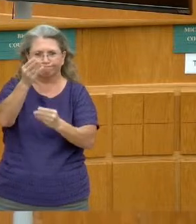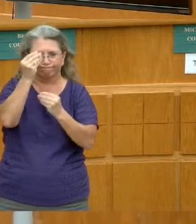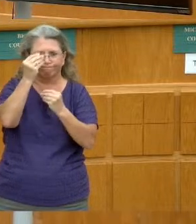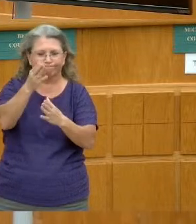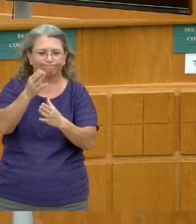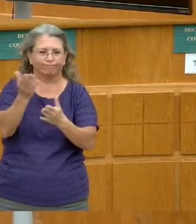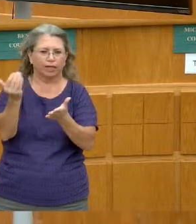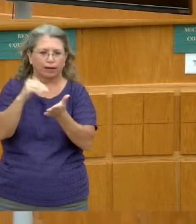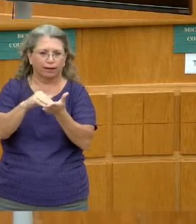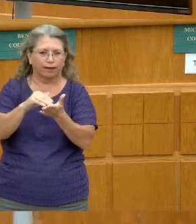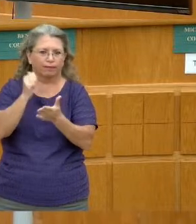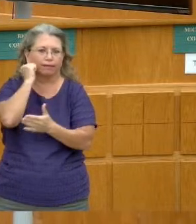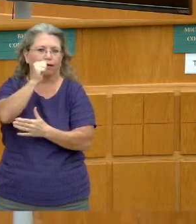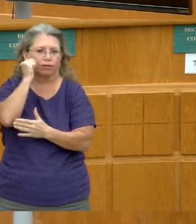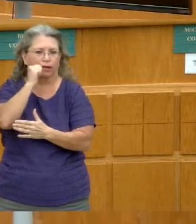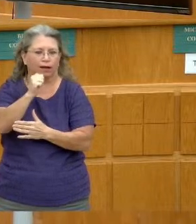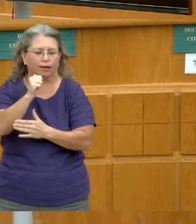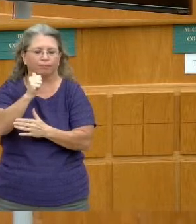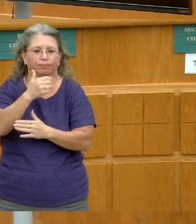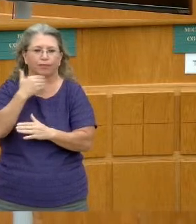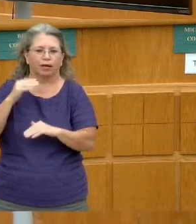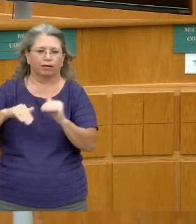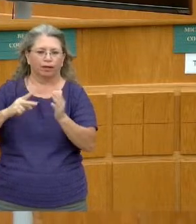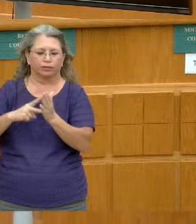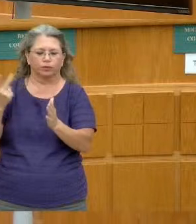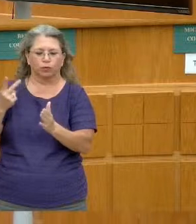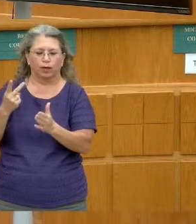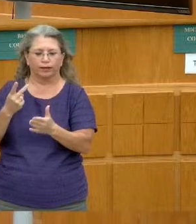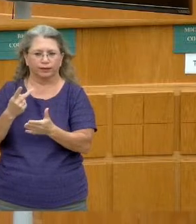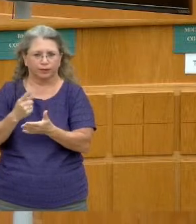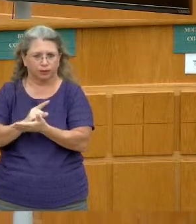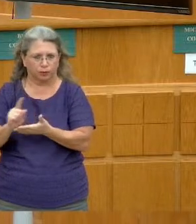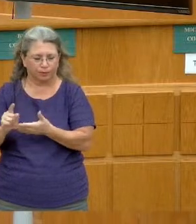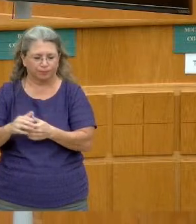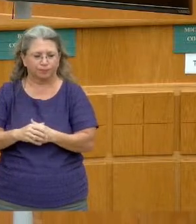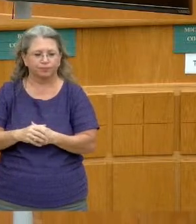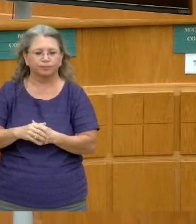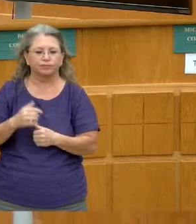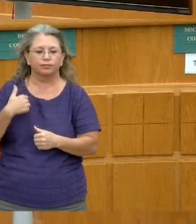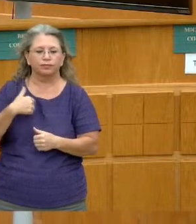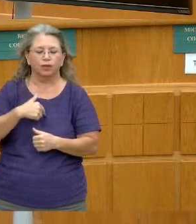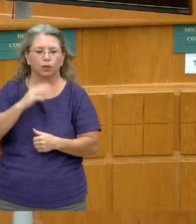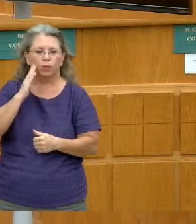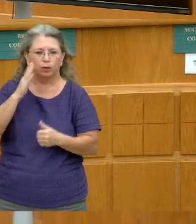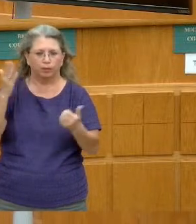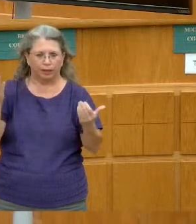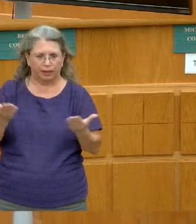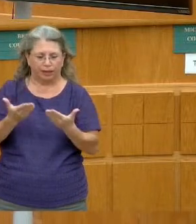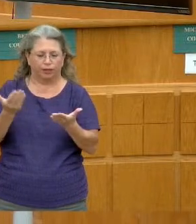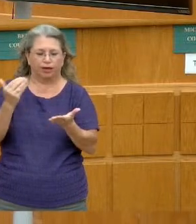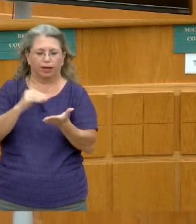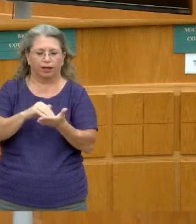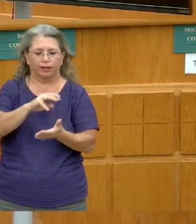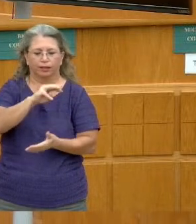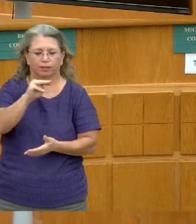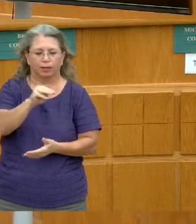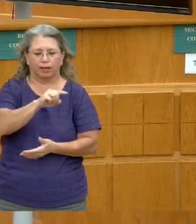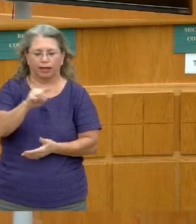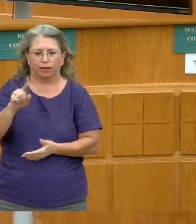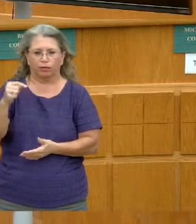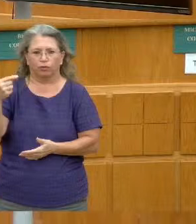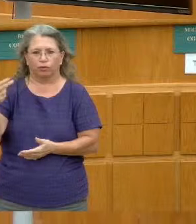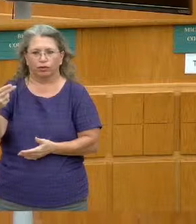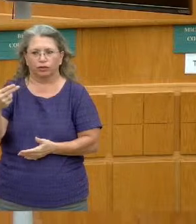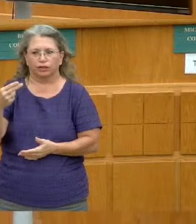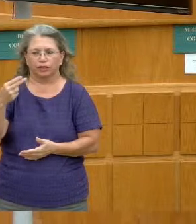than a twice a week basis. So we'll be here this week, Monday through Thursday. Friday is a city